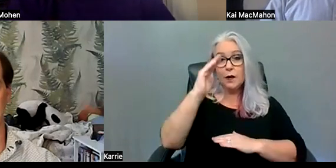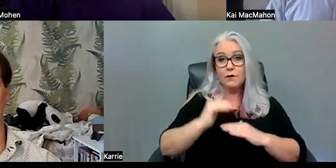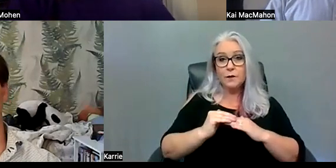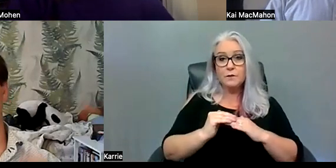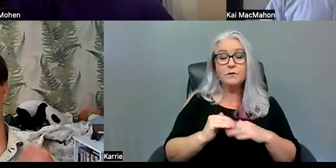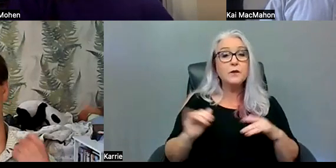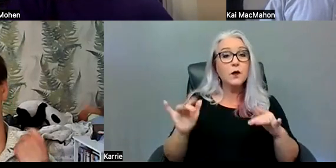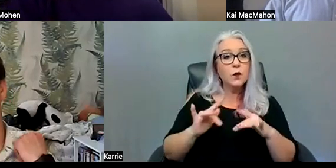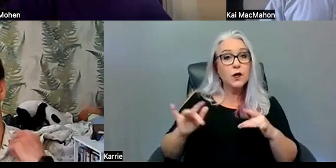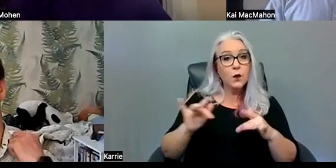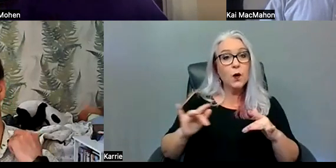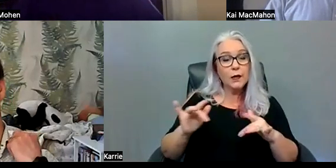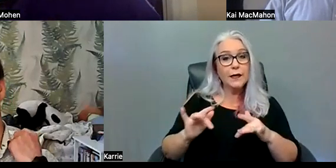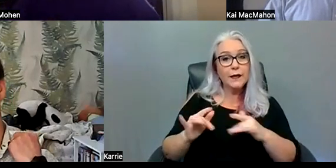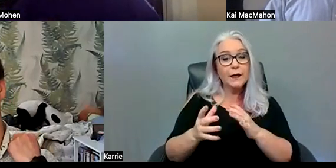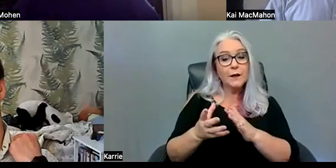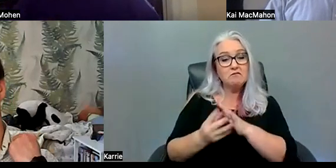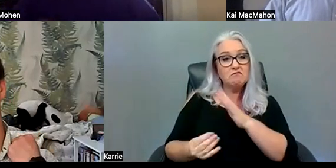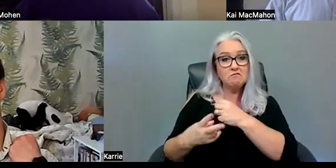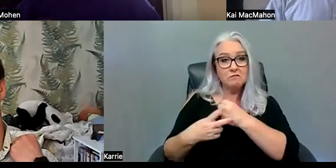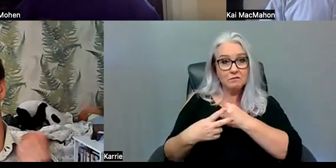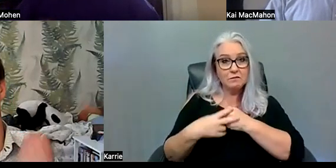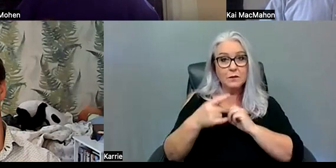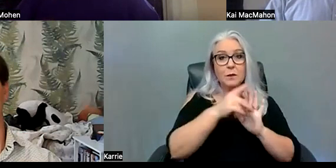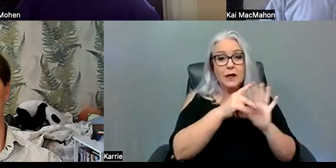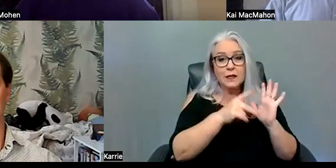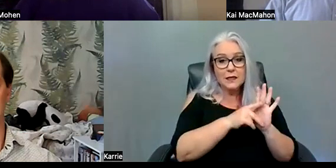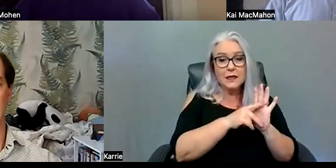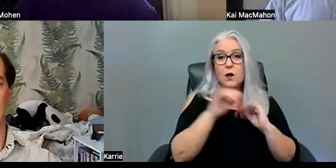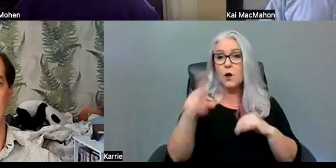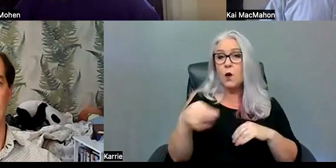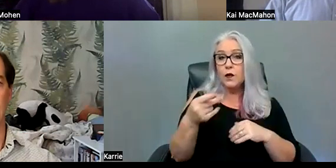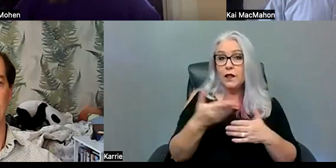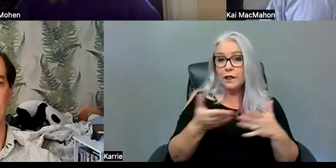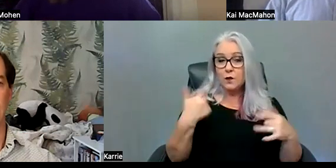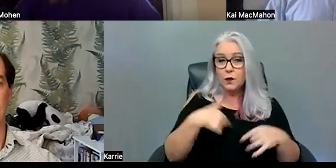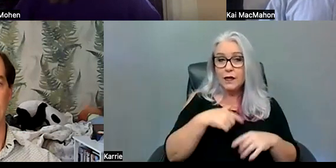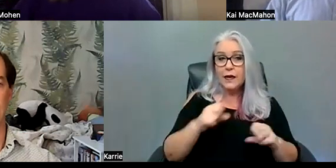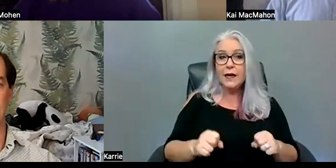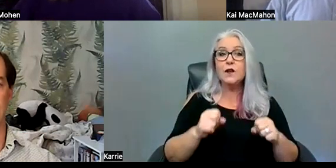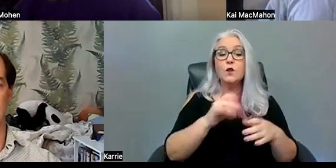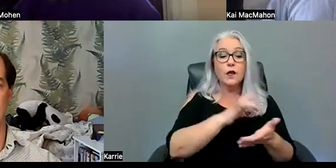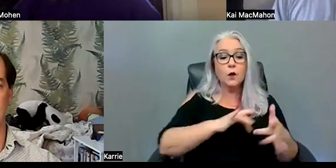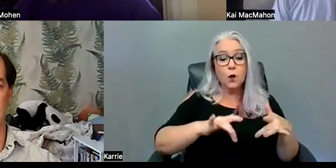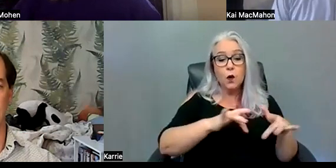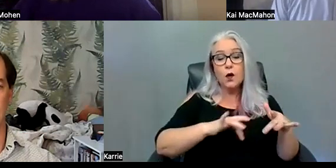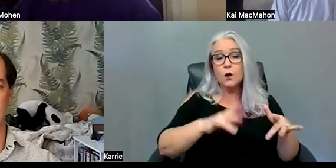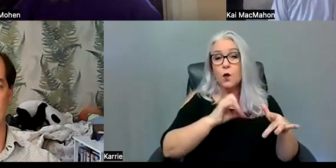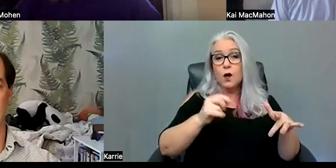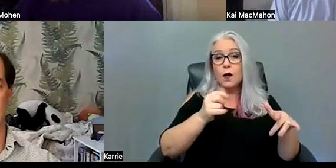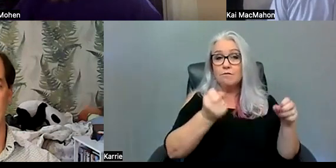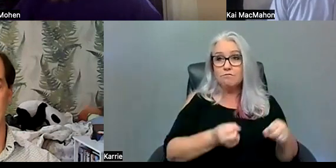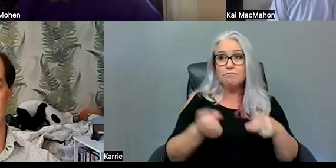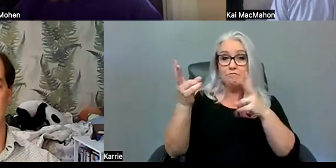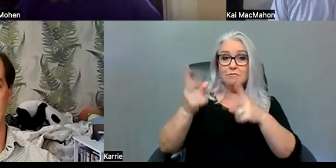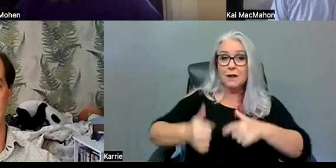to. Only the entities authorized by the league may record or live stream this forum. Only licensed media,